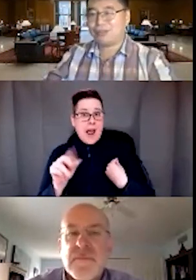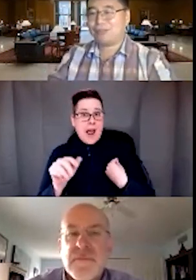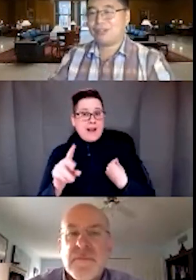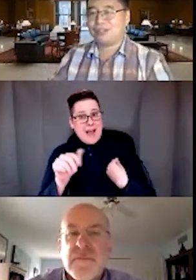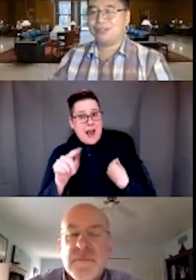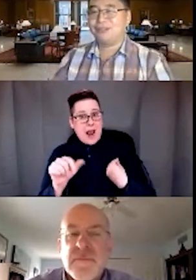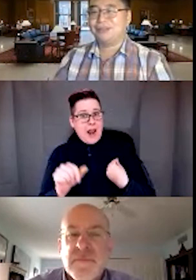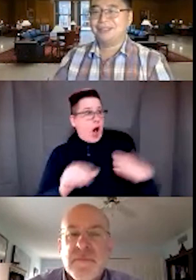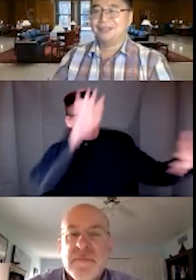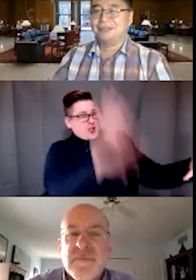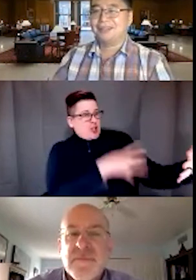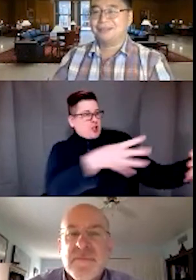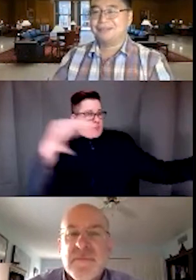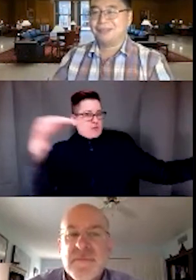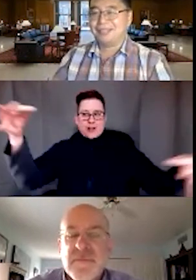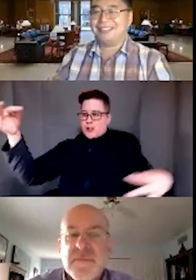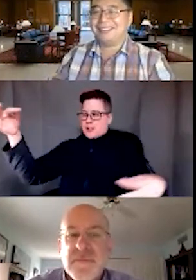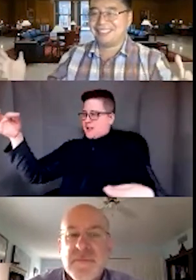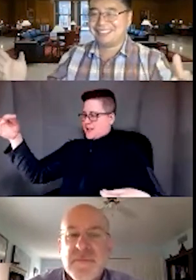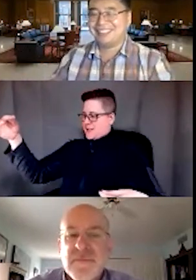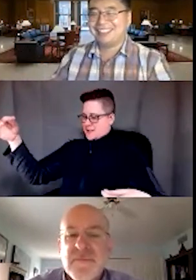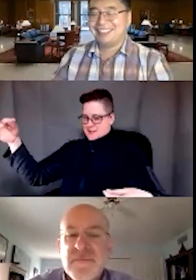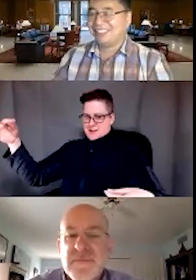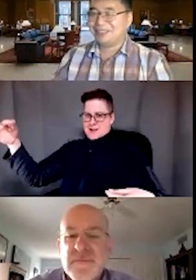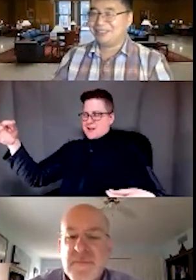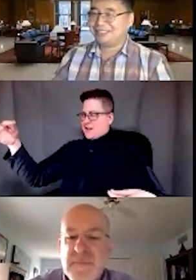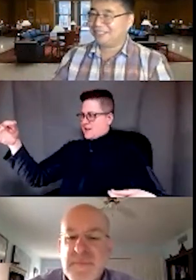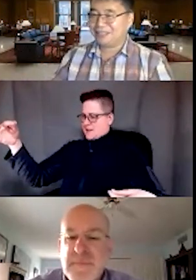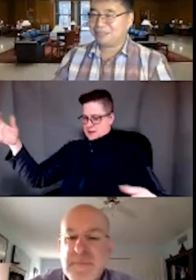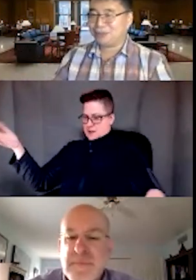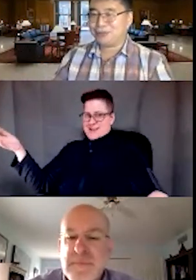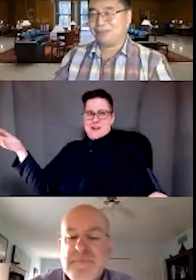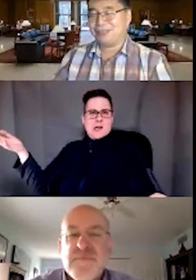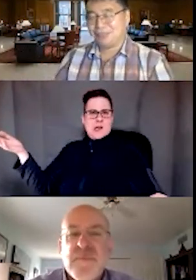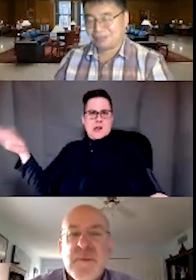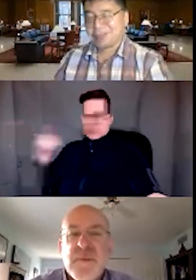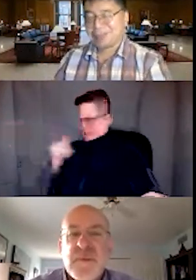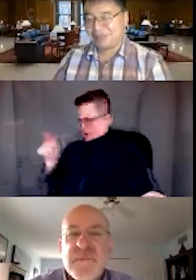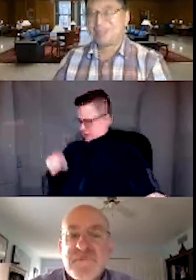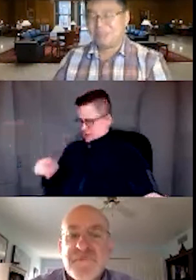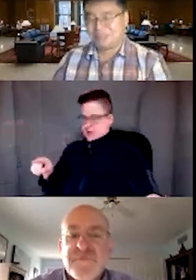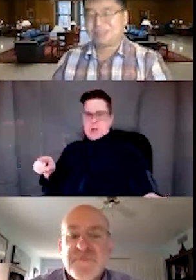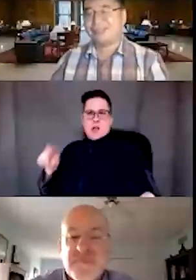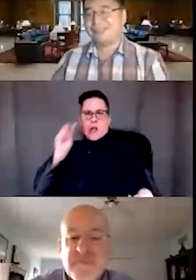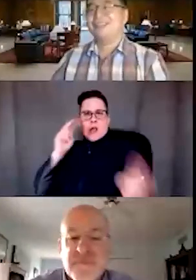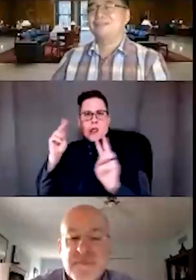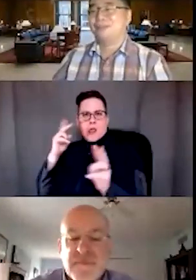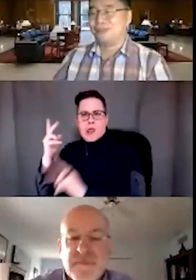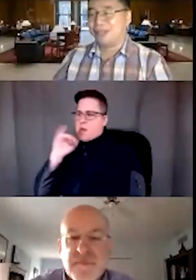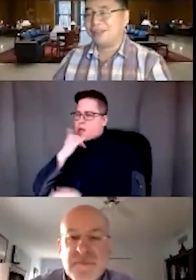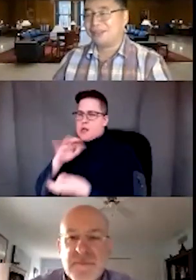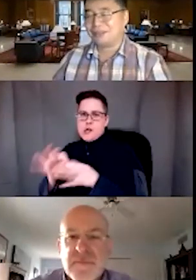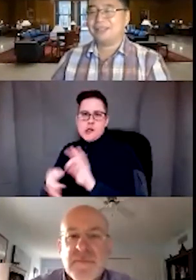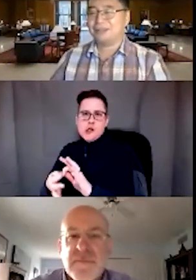this huge spreadsheet on you, but it's just, you know, it's prone to misinterpretation, prone